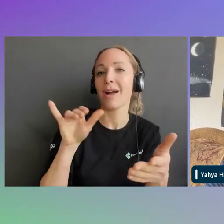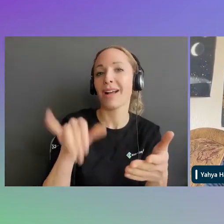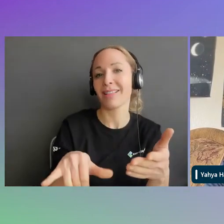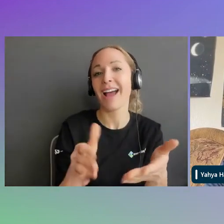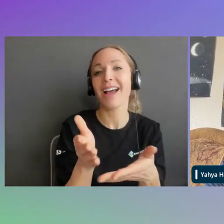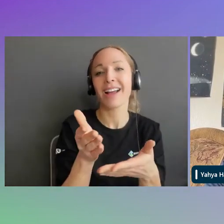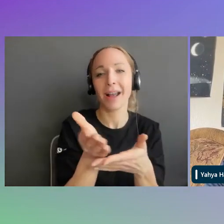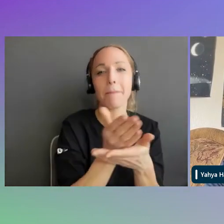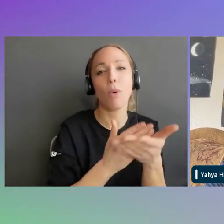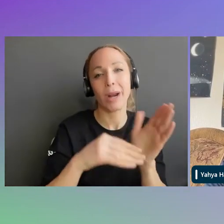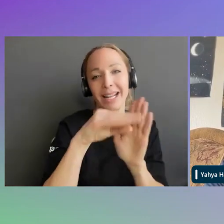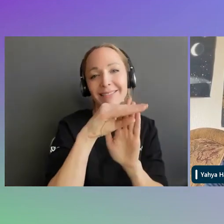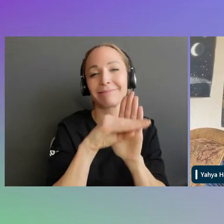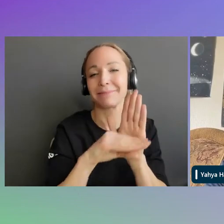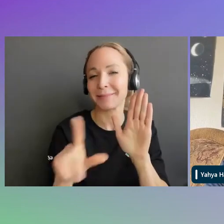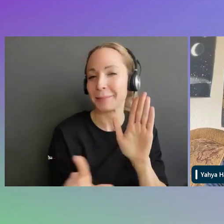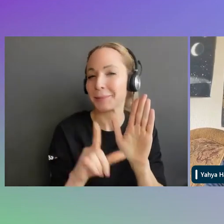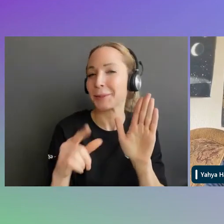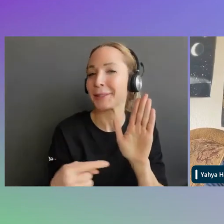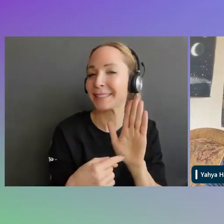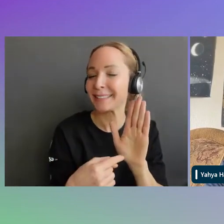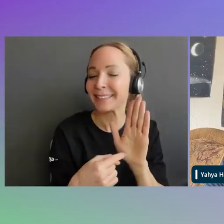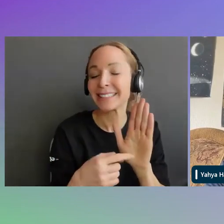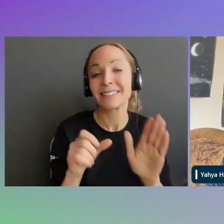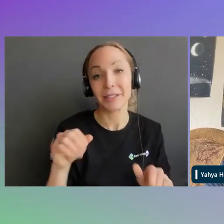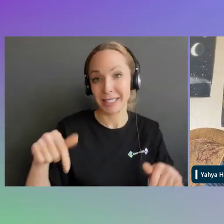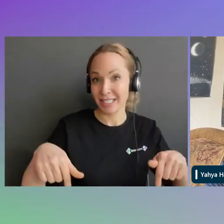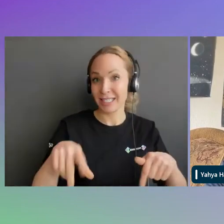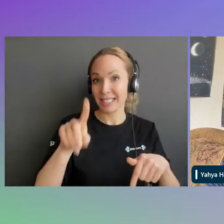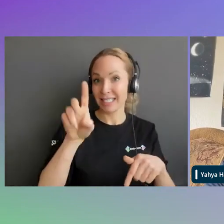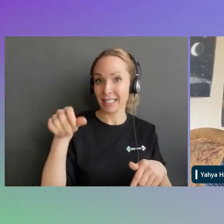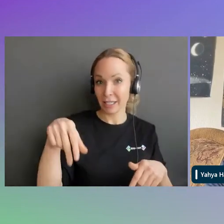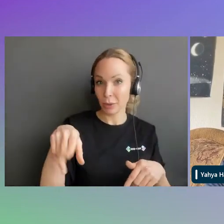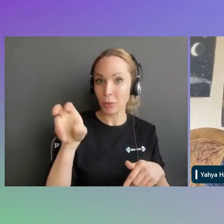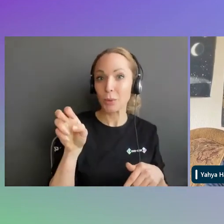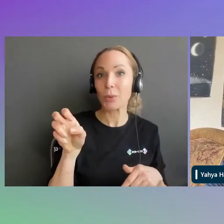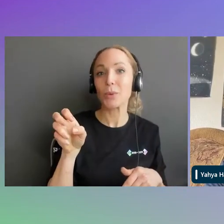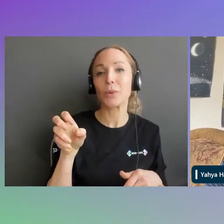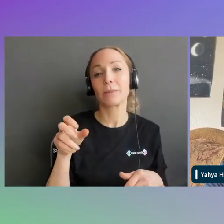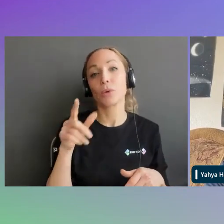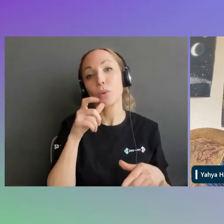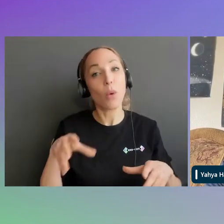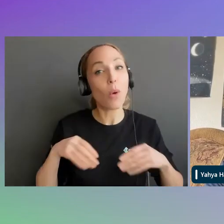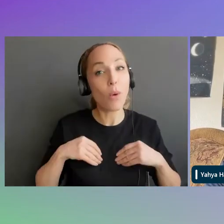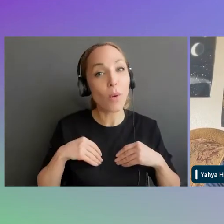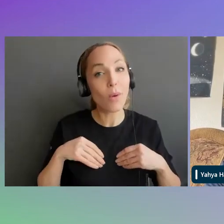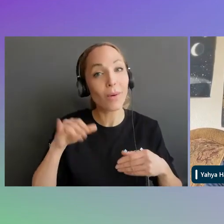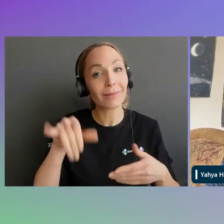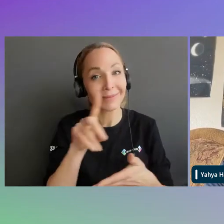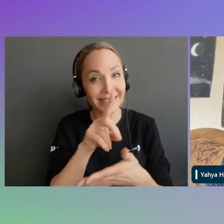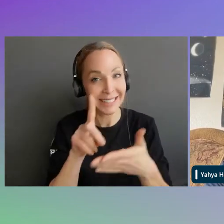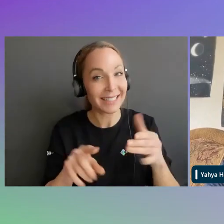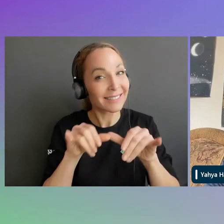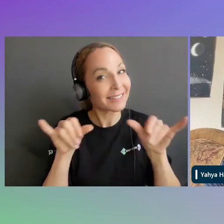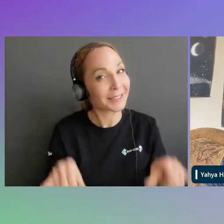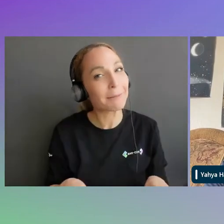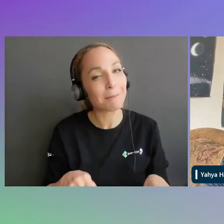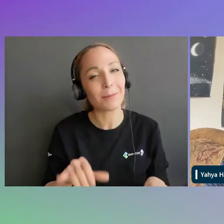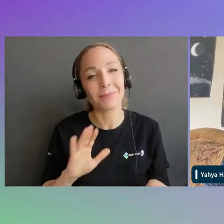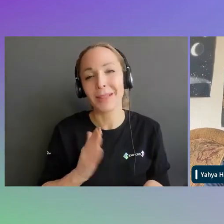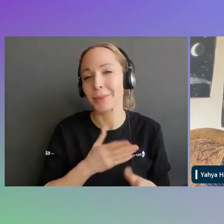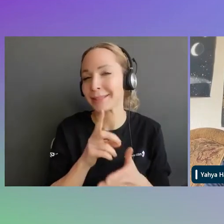like I mentioned here at Deque, I would say our owners of our design system is our designers, so Bobby